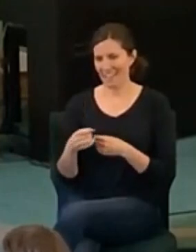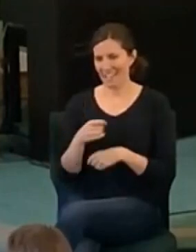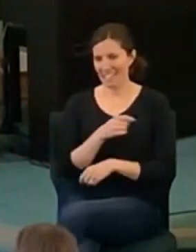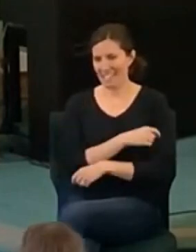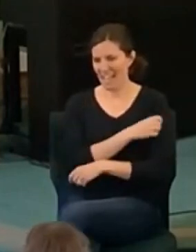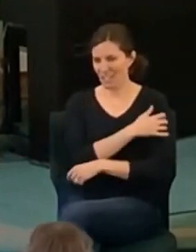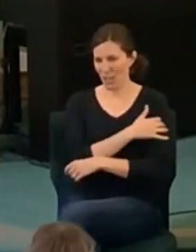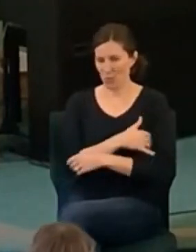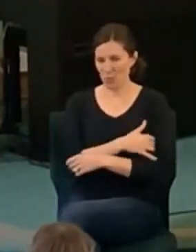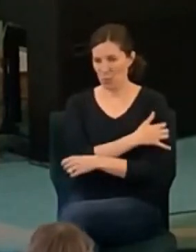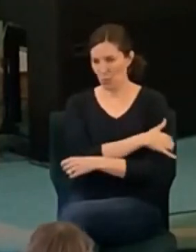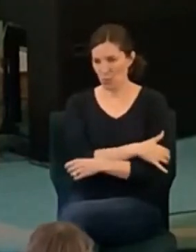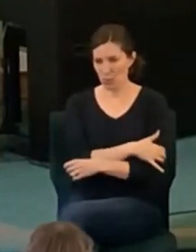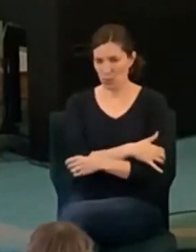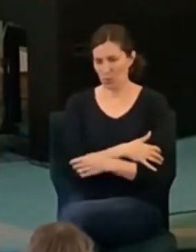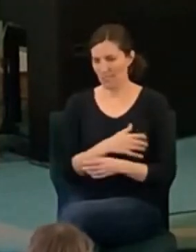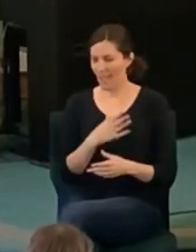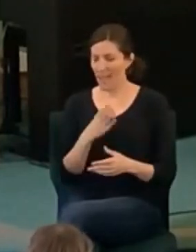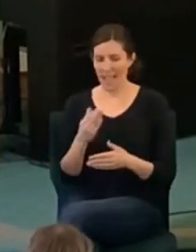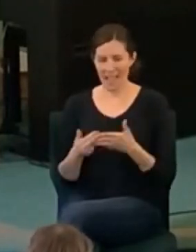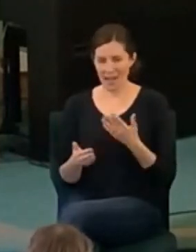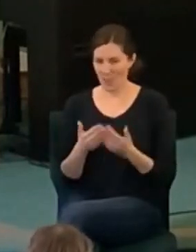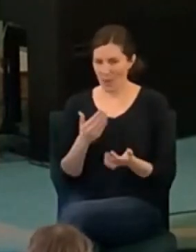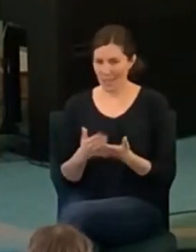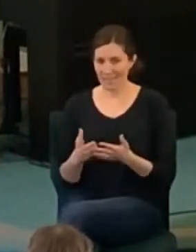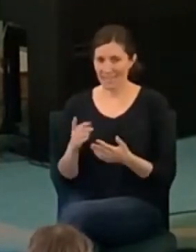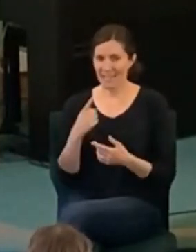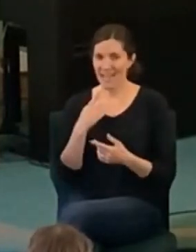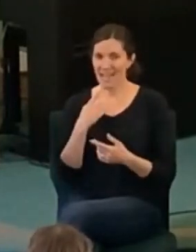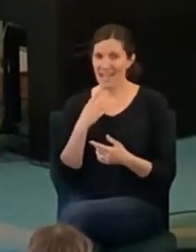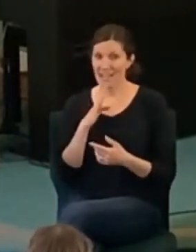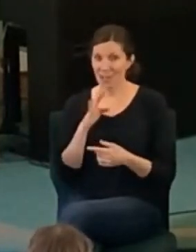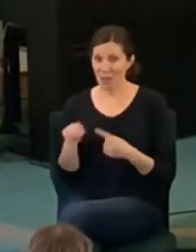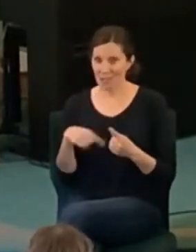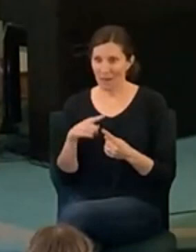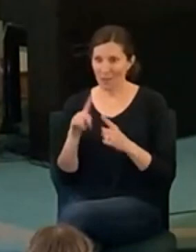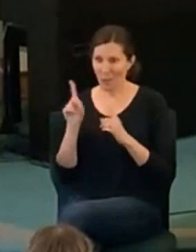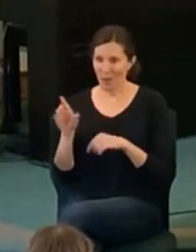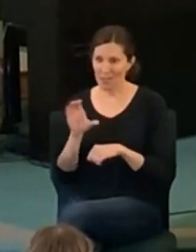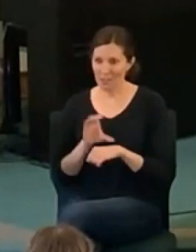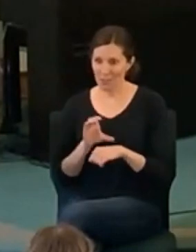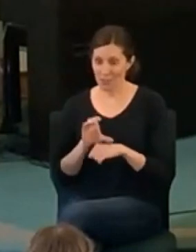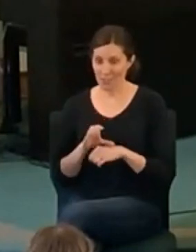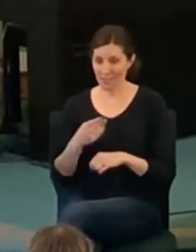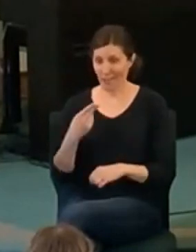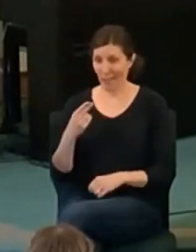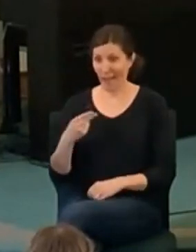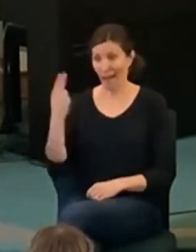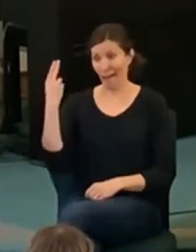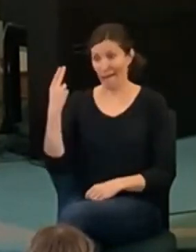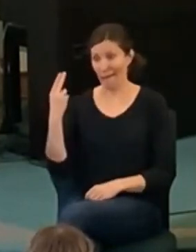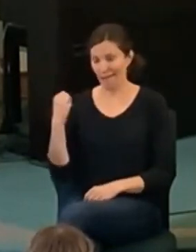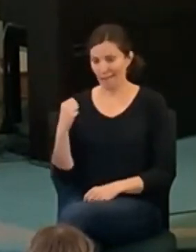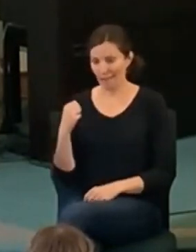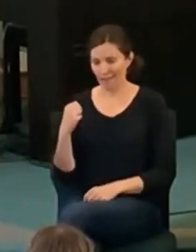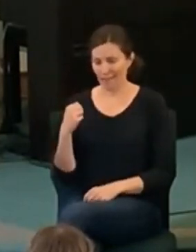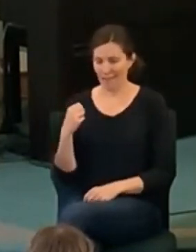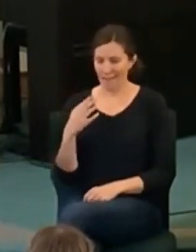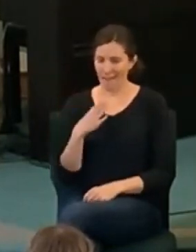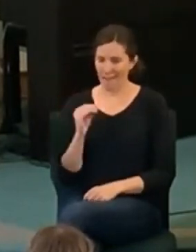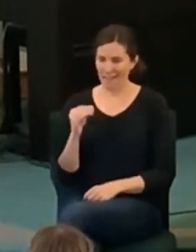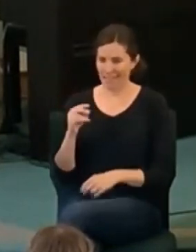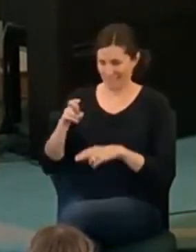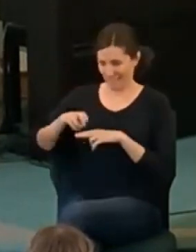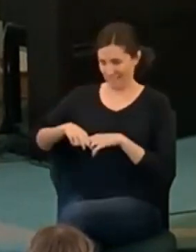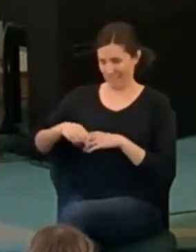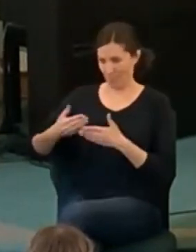first time he goes to church. And if you can picture a rocker, this is every stereotype. He's got the dreadlocks,